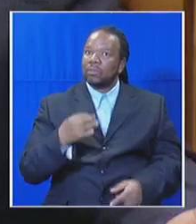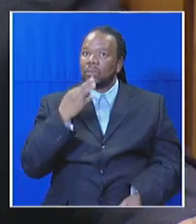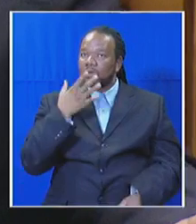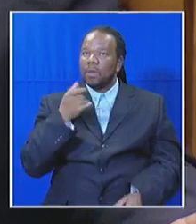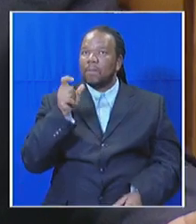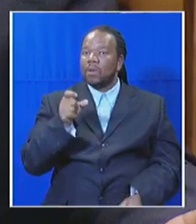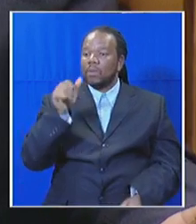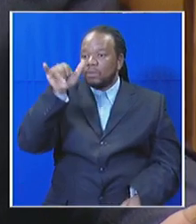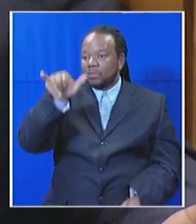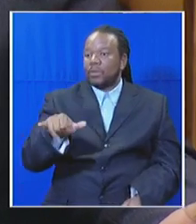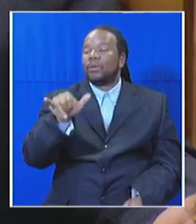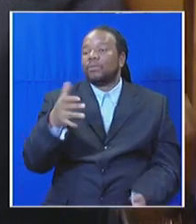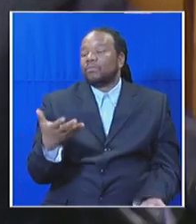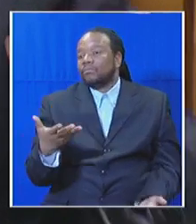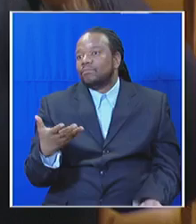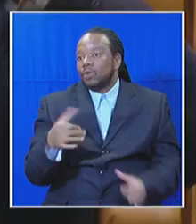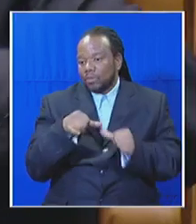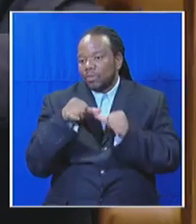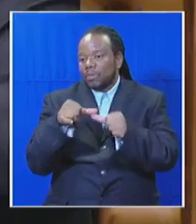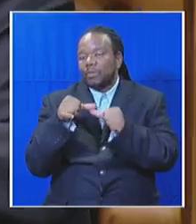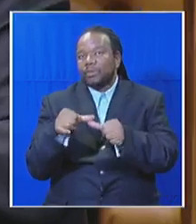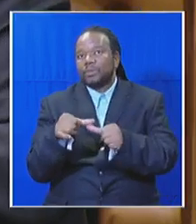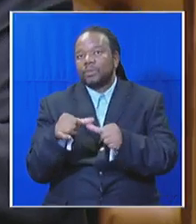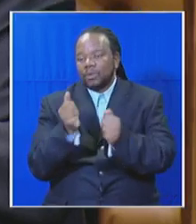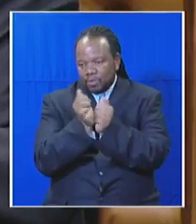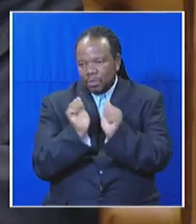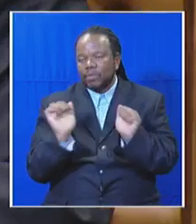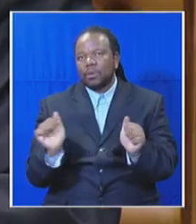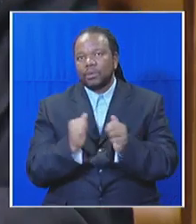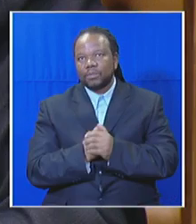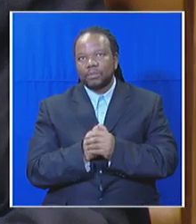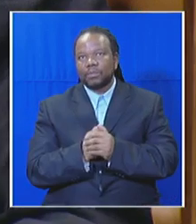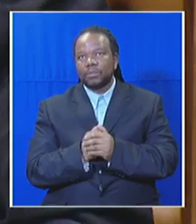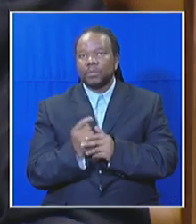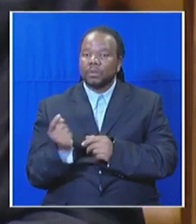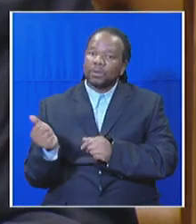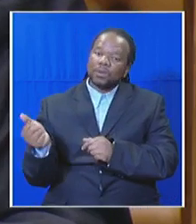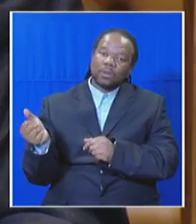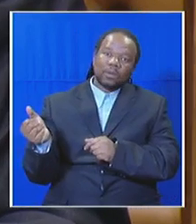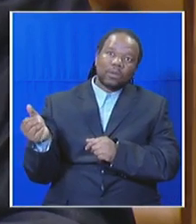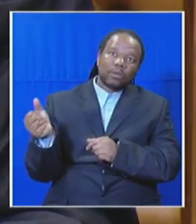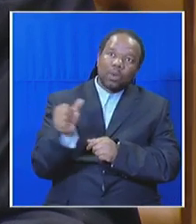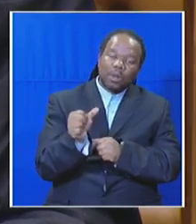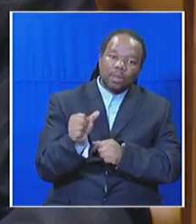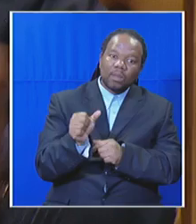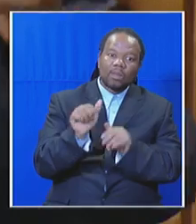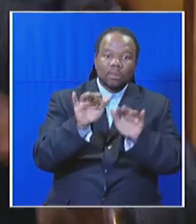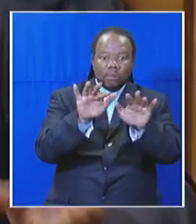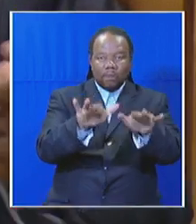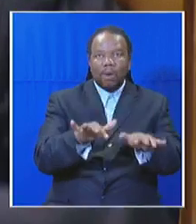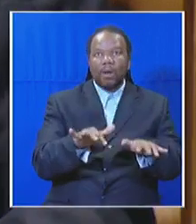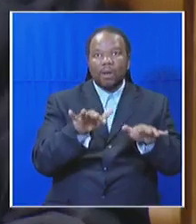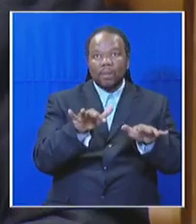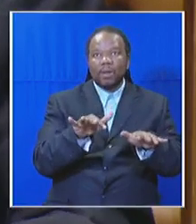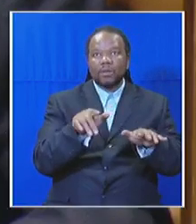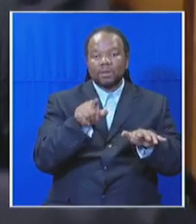That's democracy. And then he has gone to parliament to enact a law to make